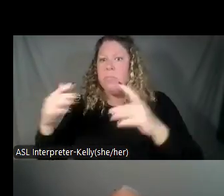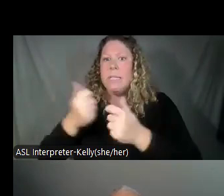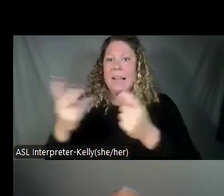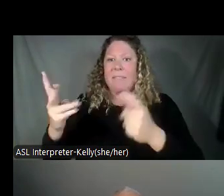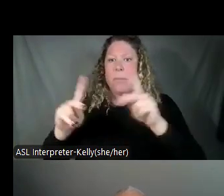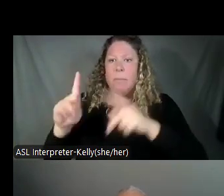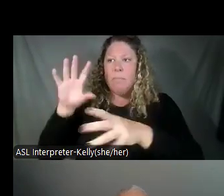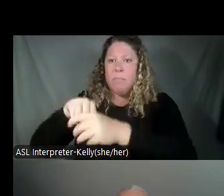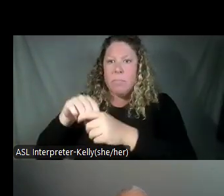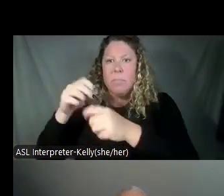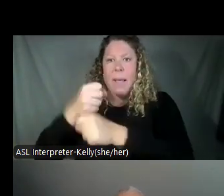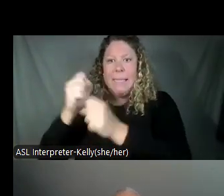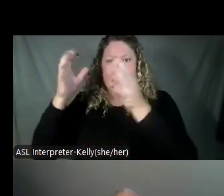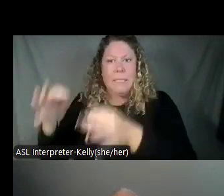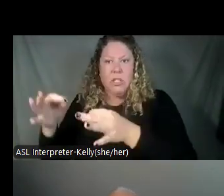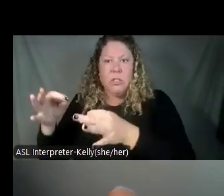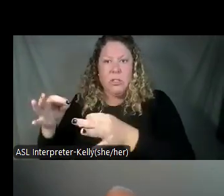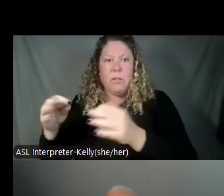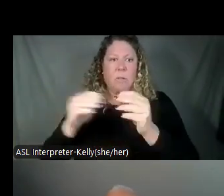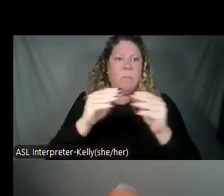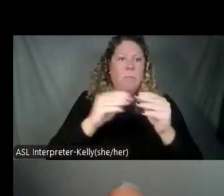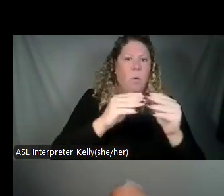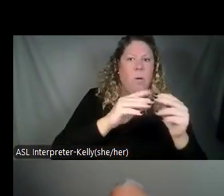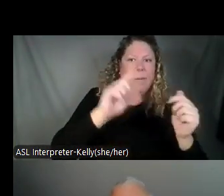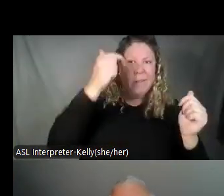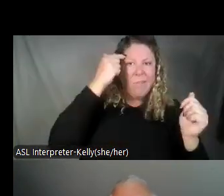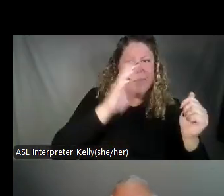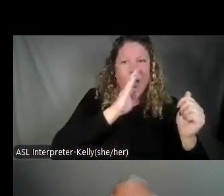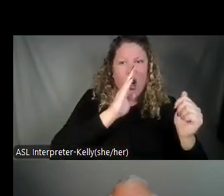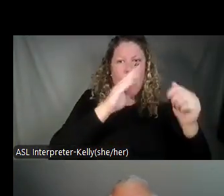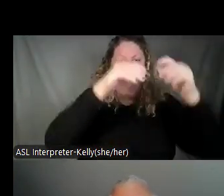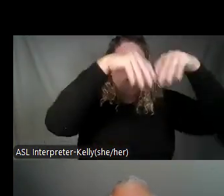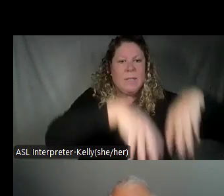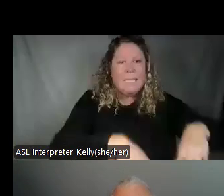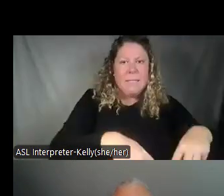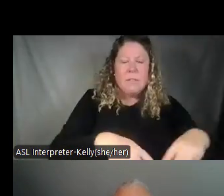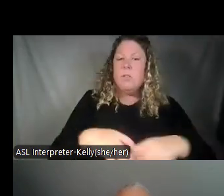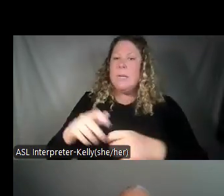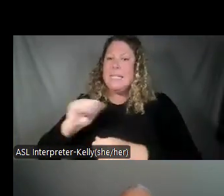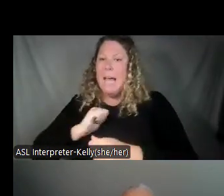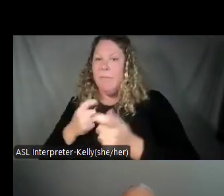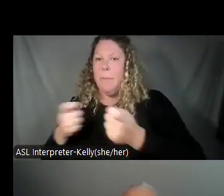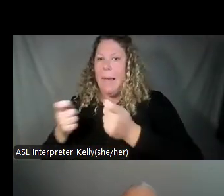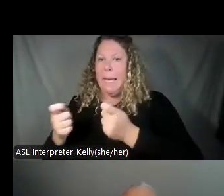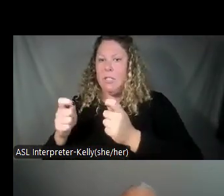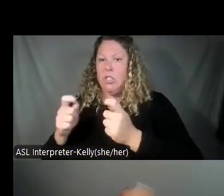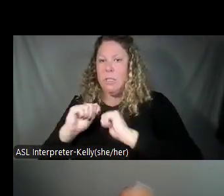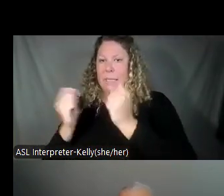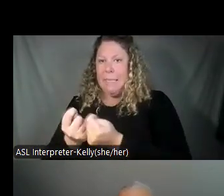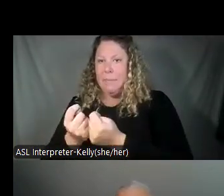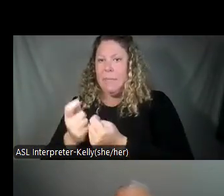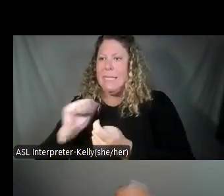go from a bureaucratic to a self-managing, self-organizing type of team. Now, self-managing